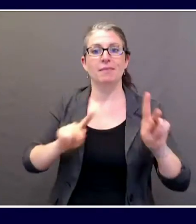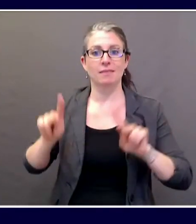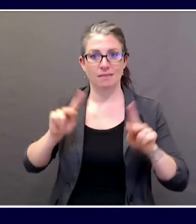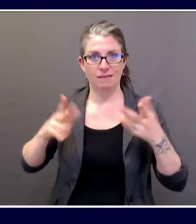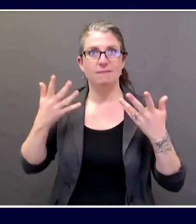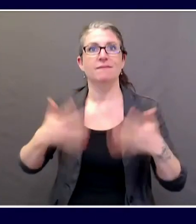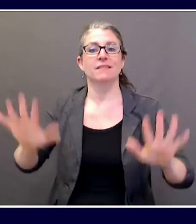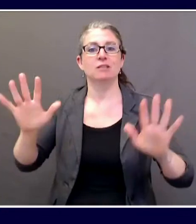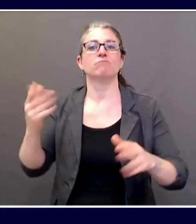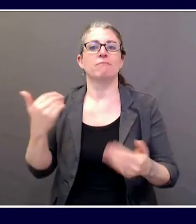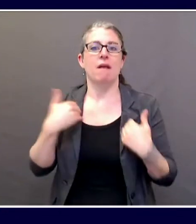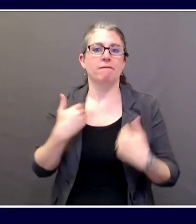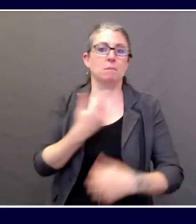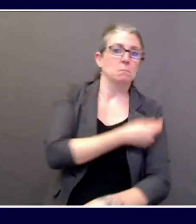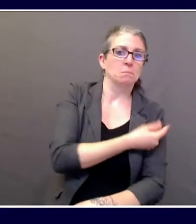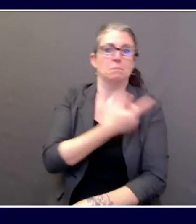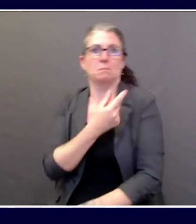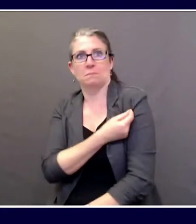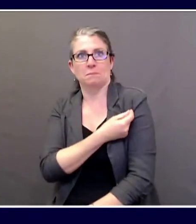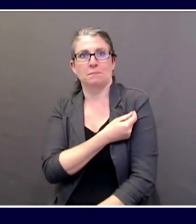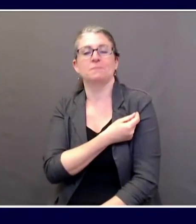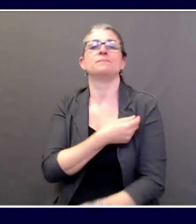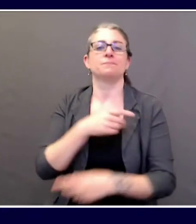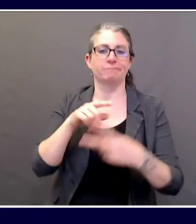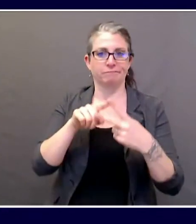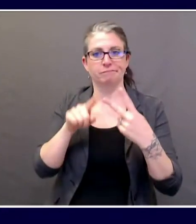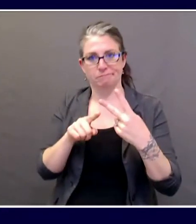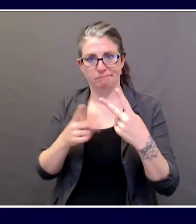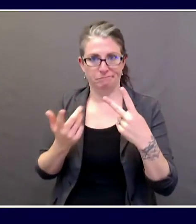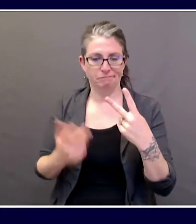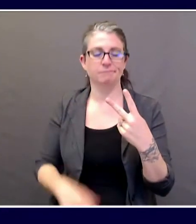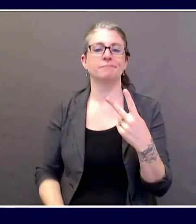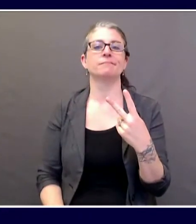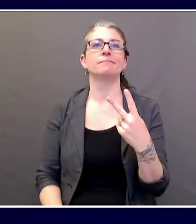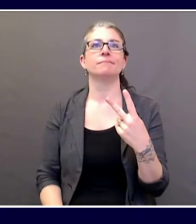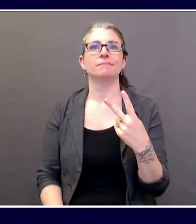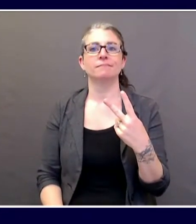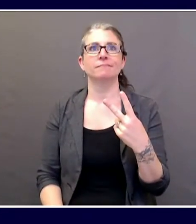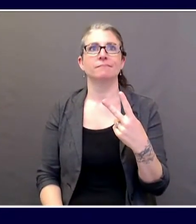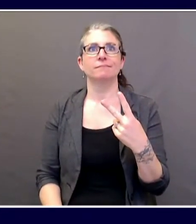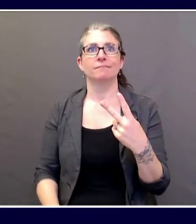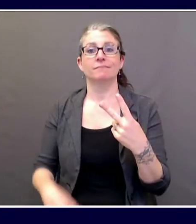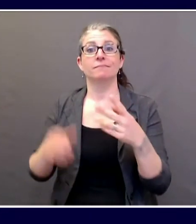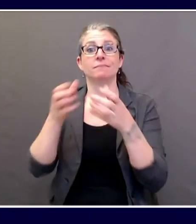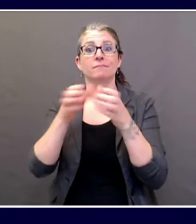823,594 total doses of COVID-19 vaccine administered statewide.